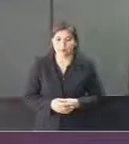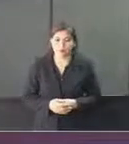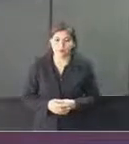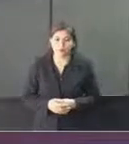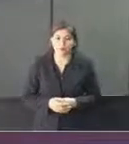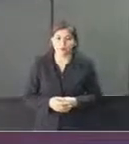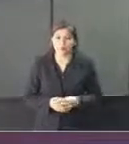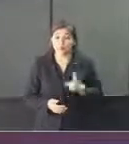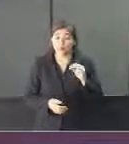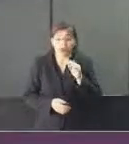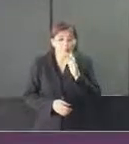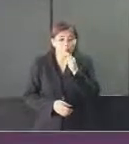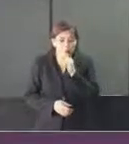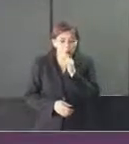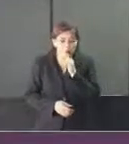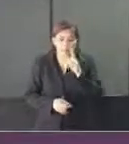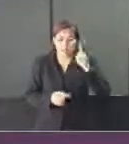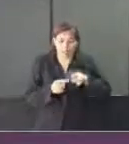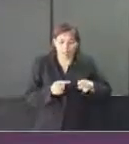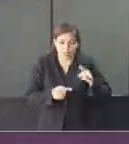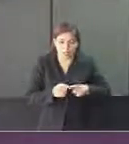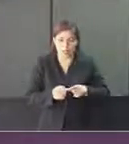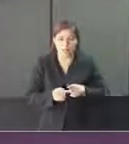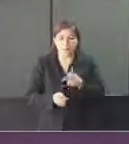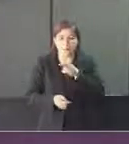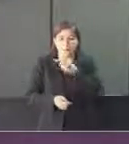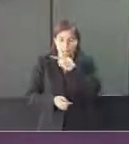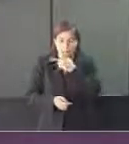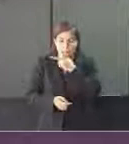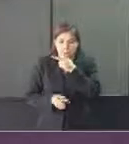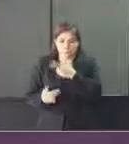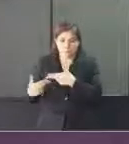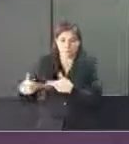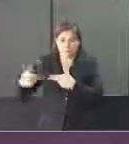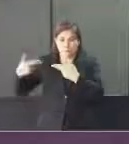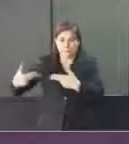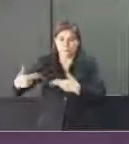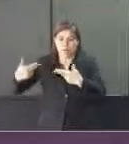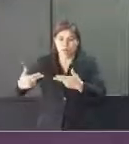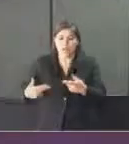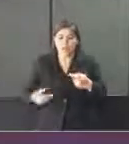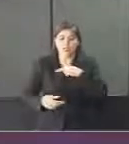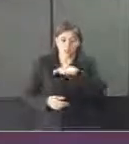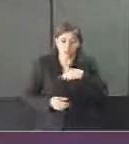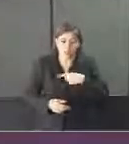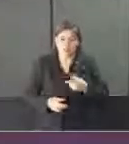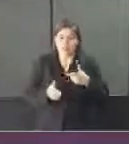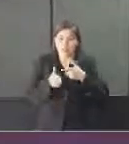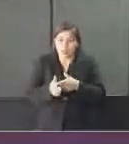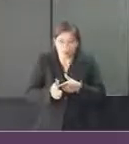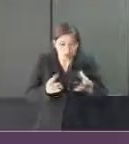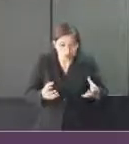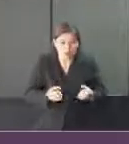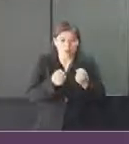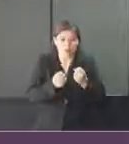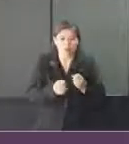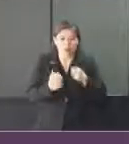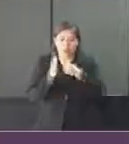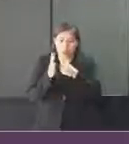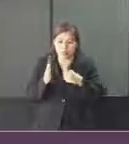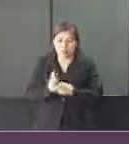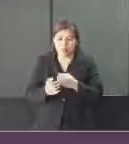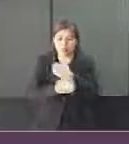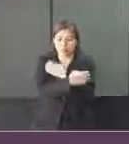we want to eradicate the patriarchy if we keep on keeping